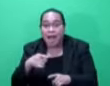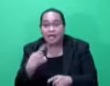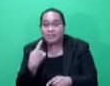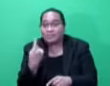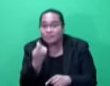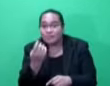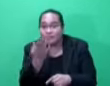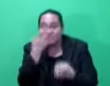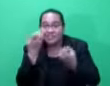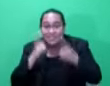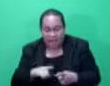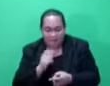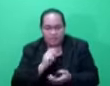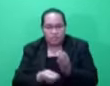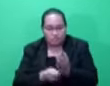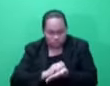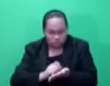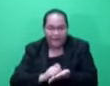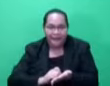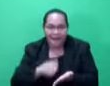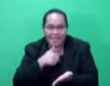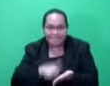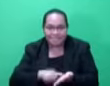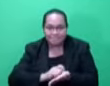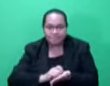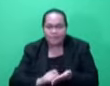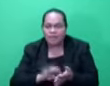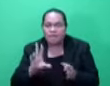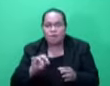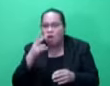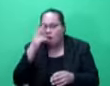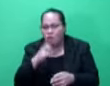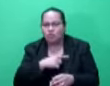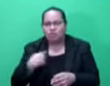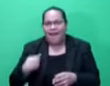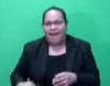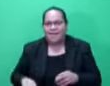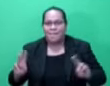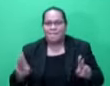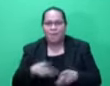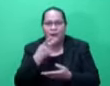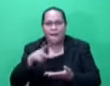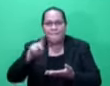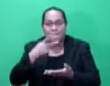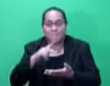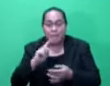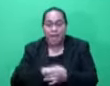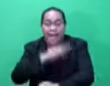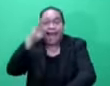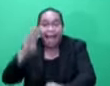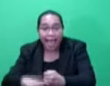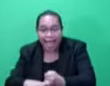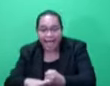deathbed, he wrote a note to his family, quoting from an old Chinese poem. But towards the end, he quoted